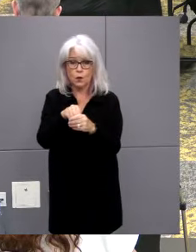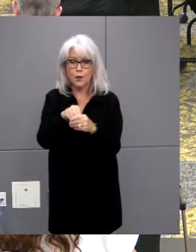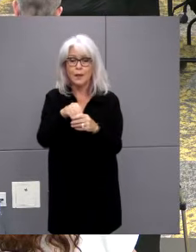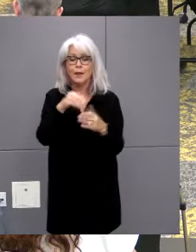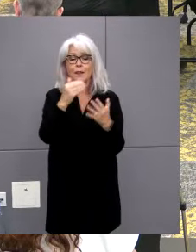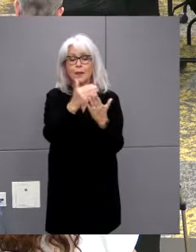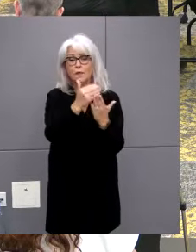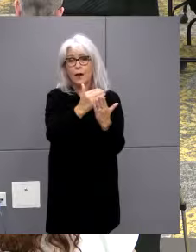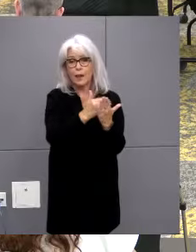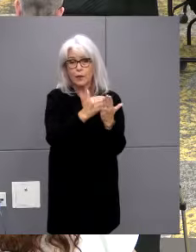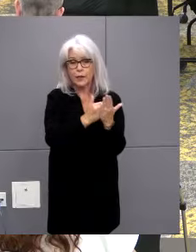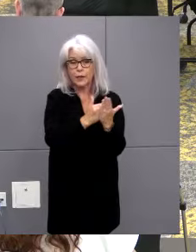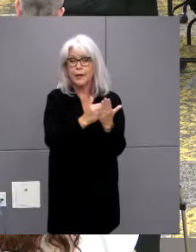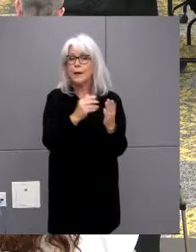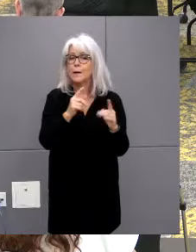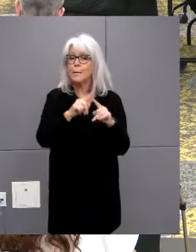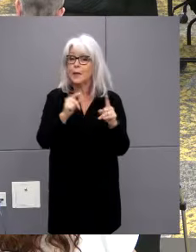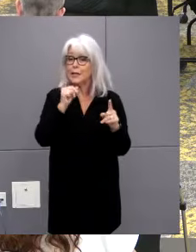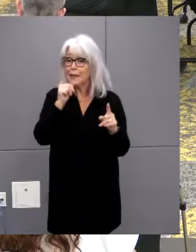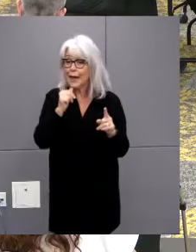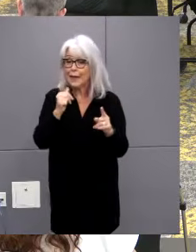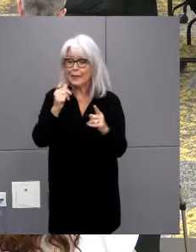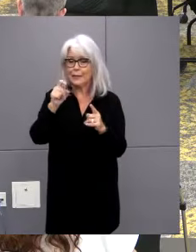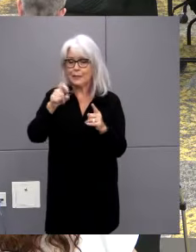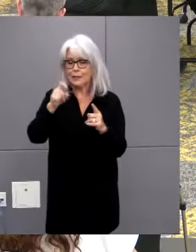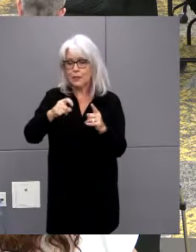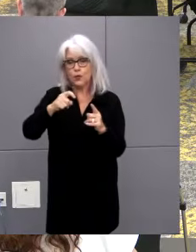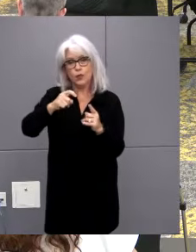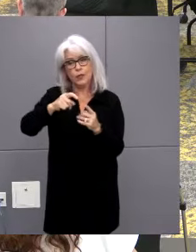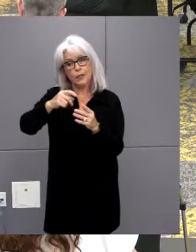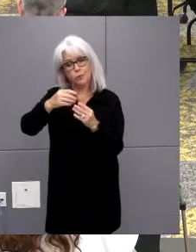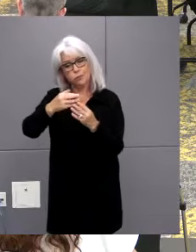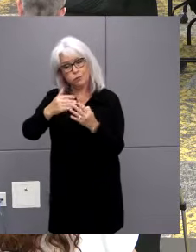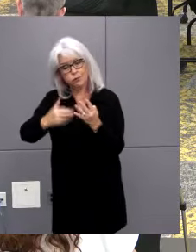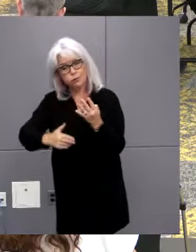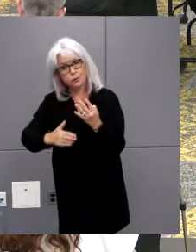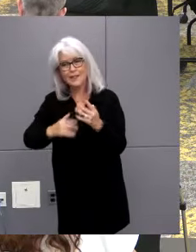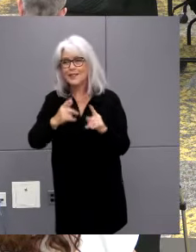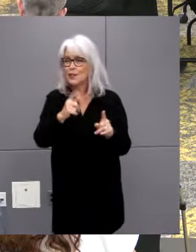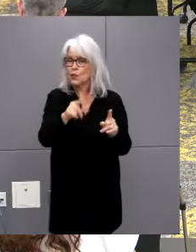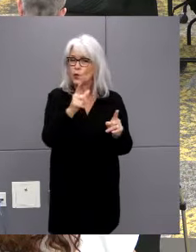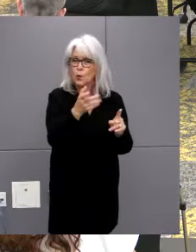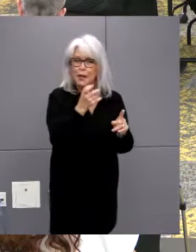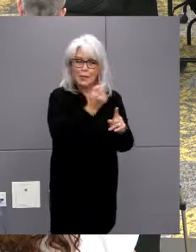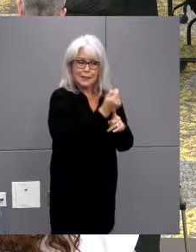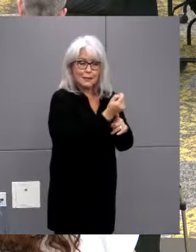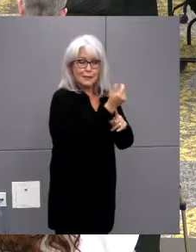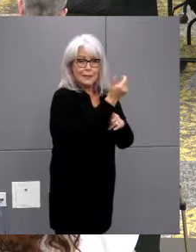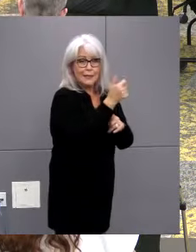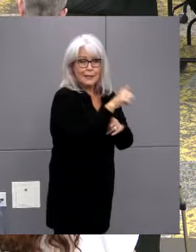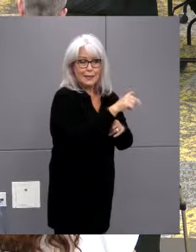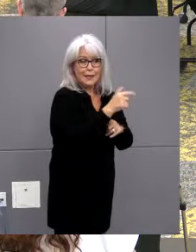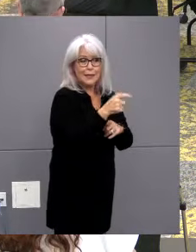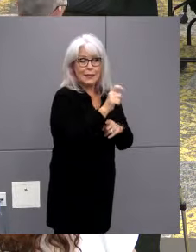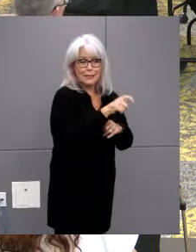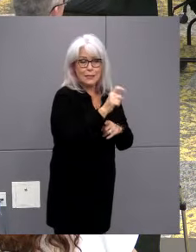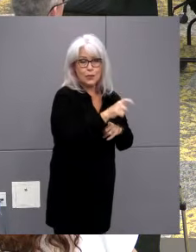following. but are not necessarily limited to the following, so you're moving to delete but are not necessarily limited to from that